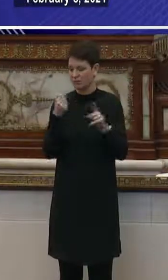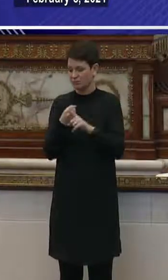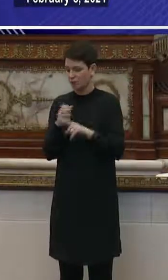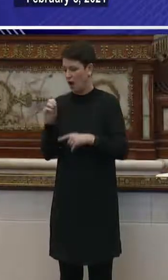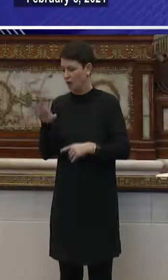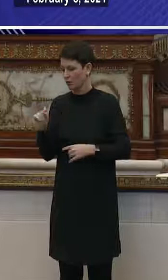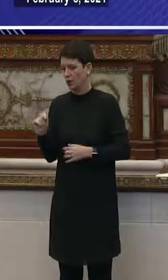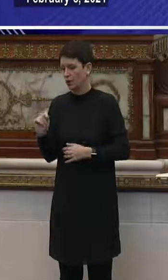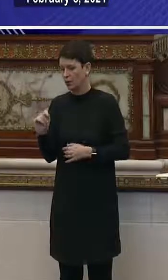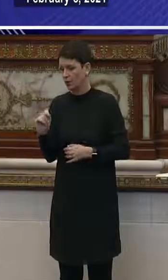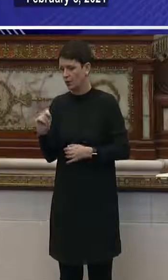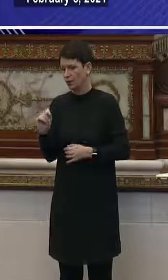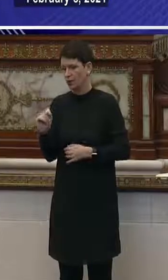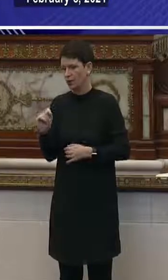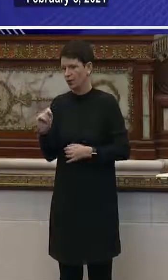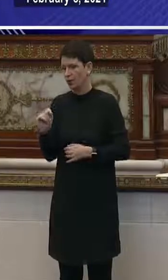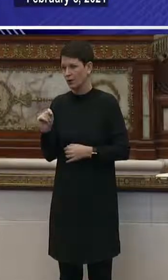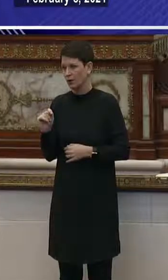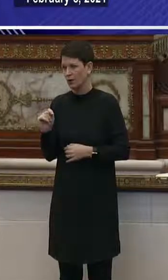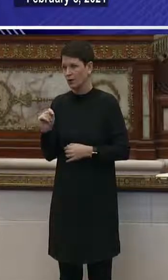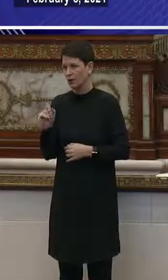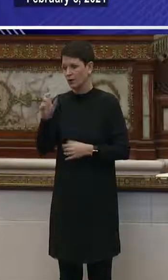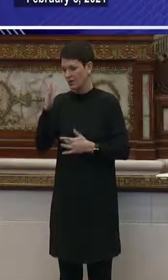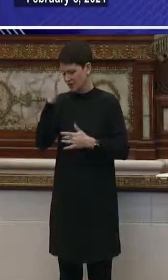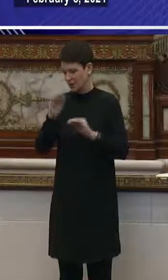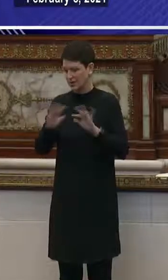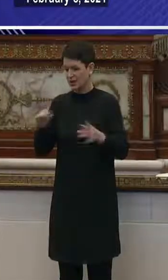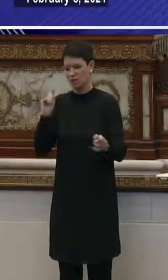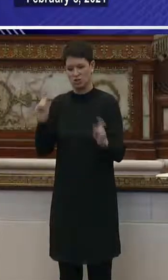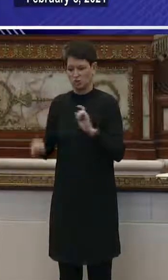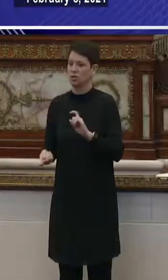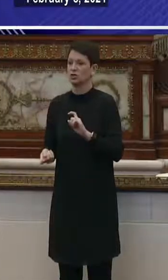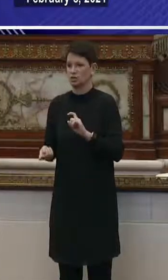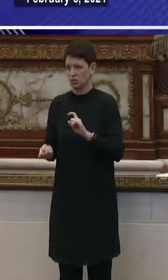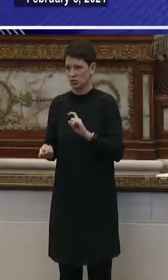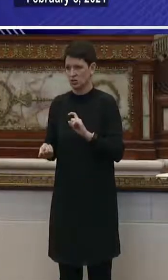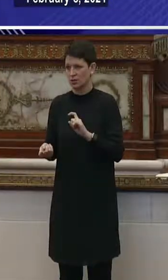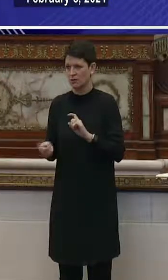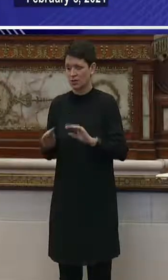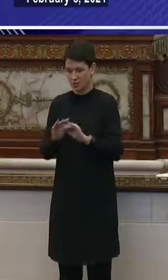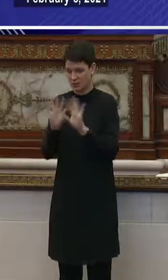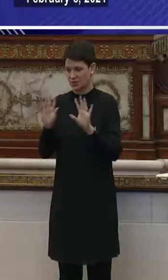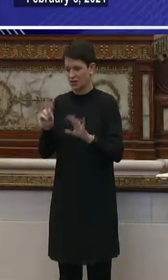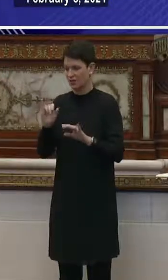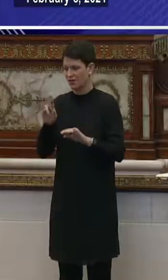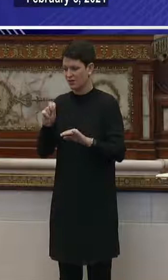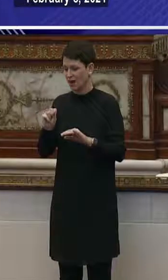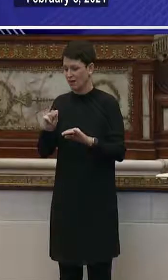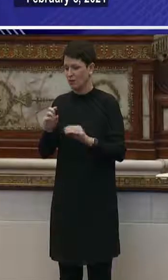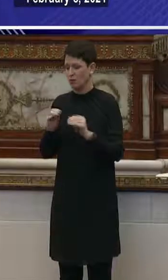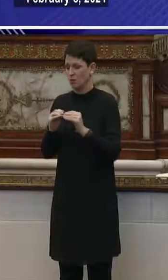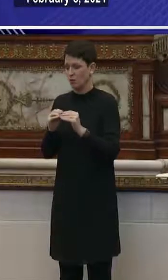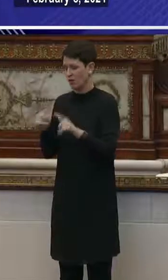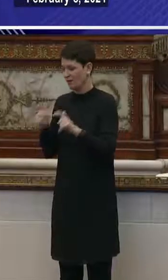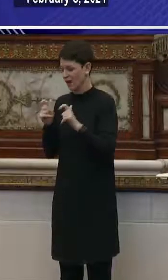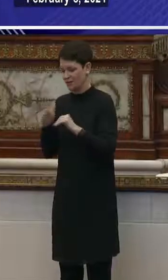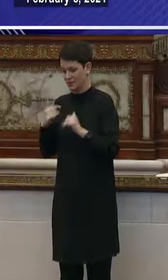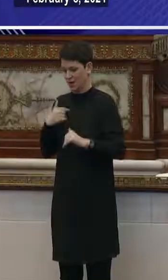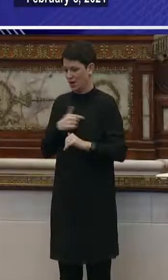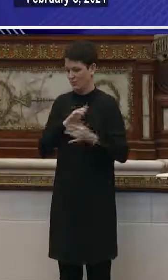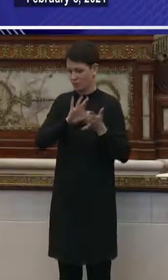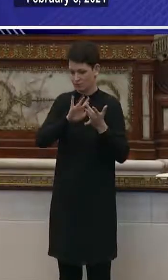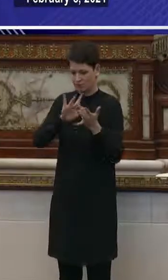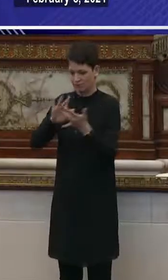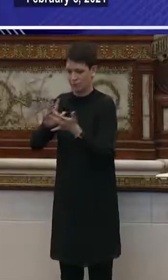October, the dynamics of this epidemic really changed, and it was clear that the virus was moving faster than we were, that despite